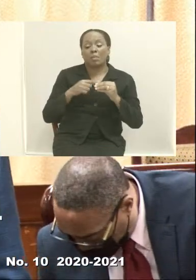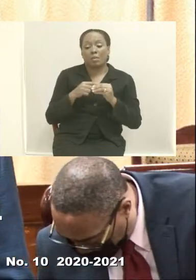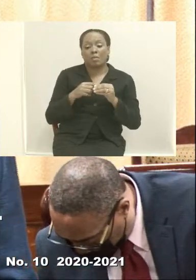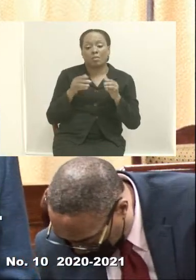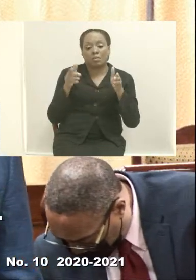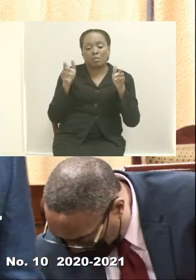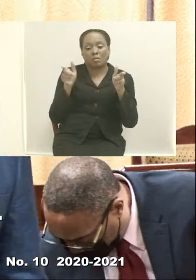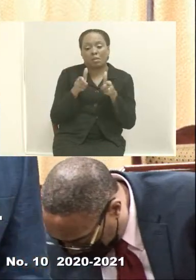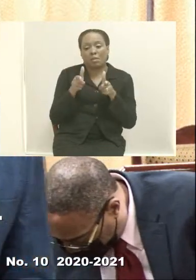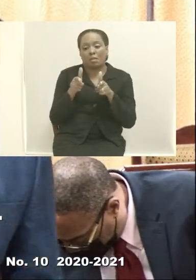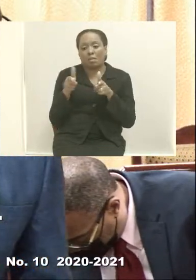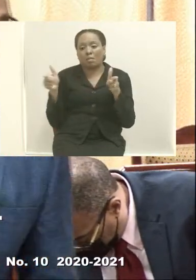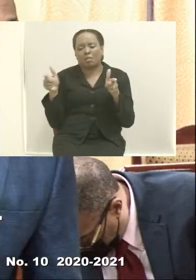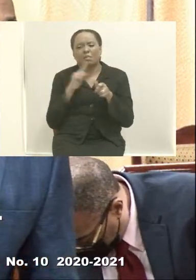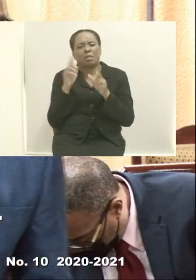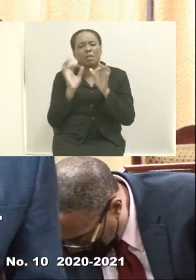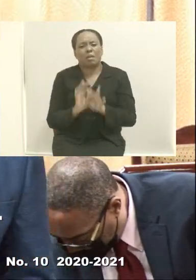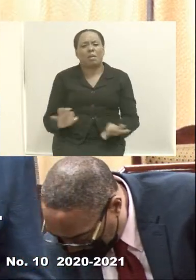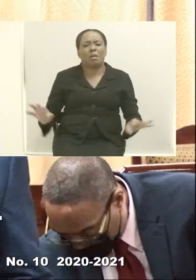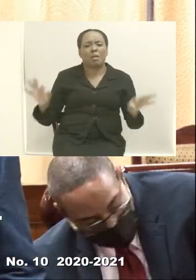of the policy